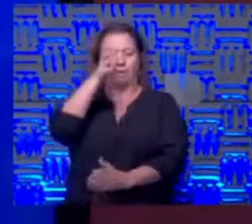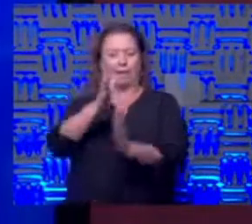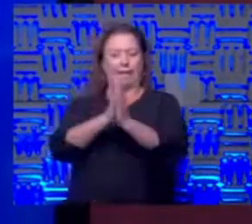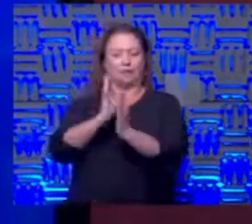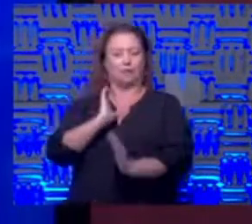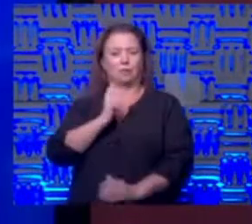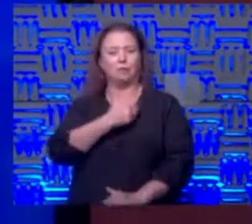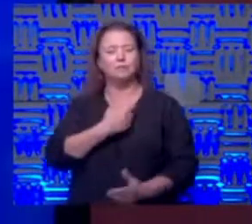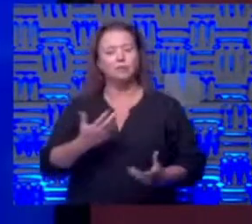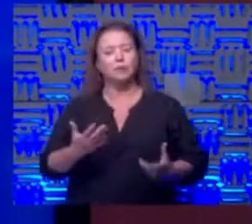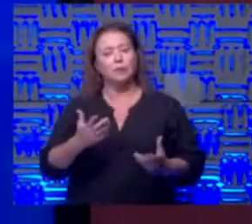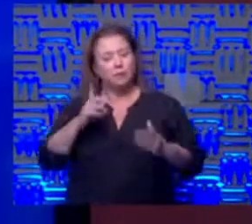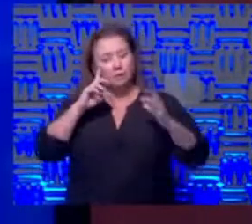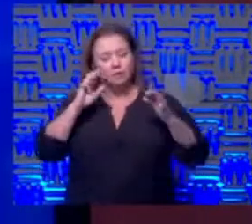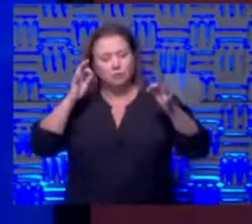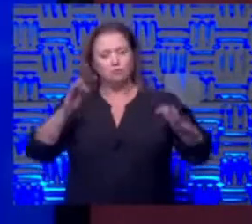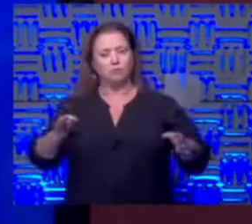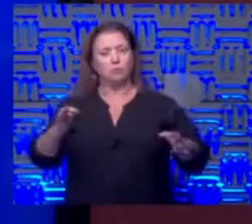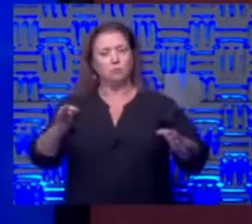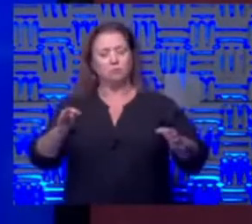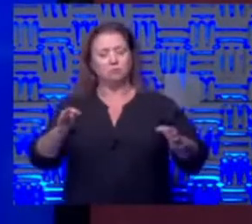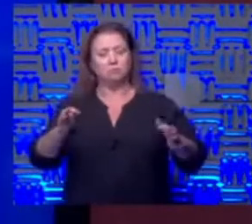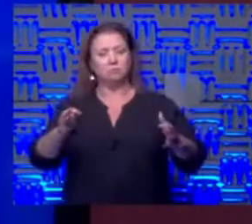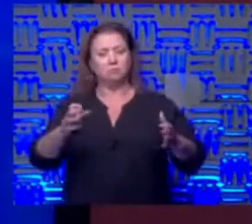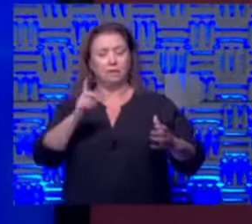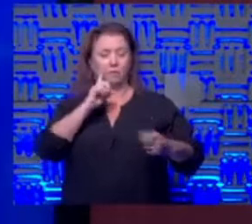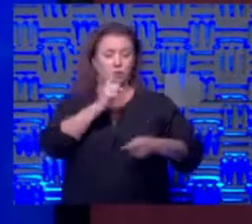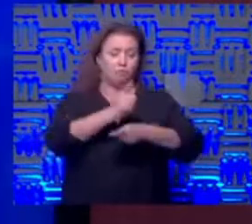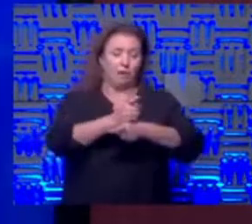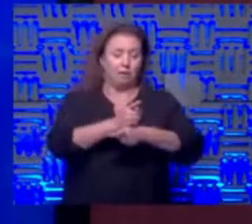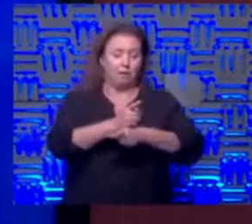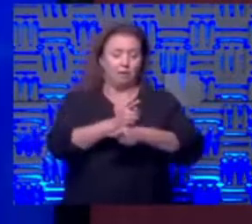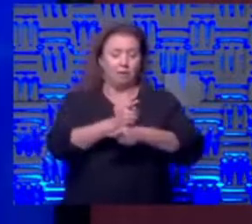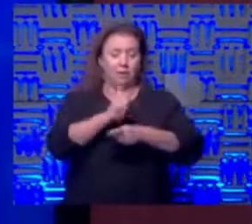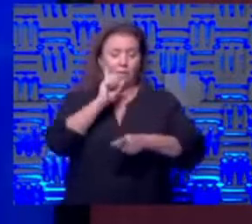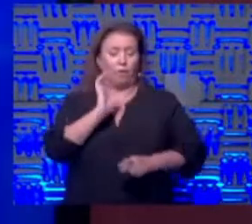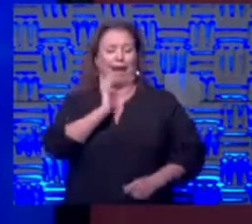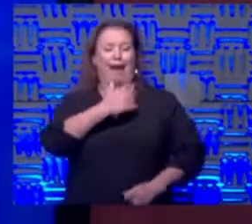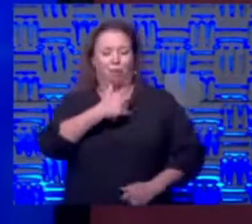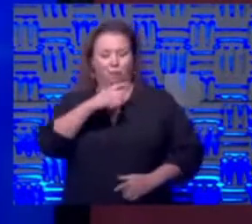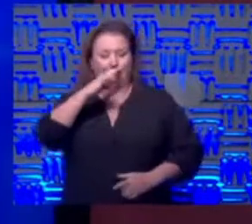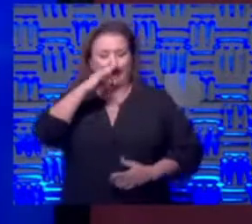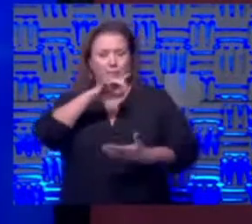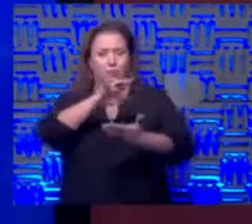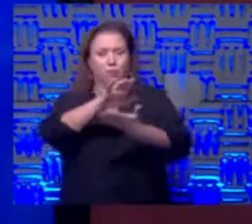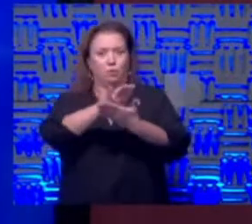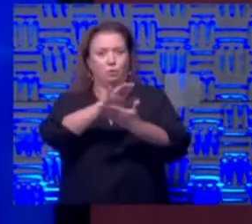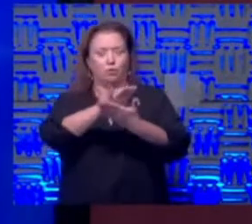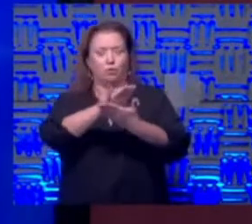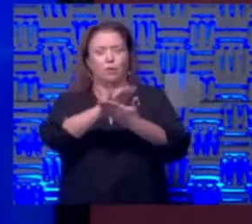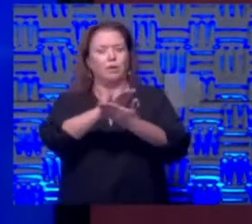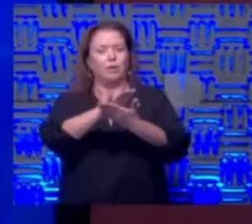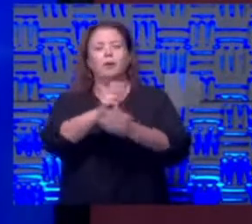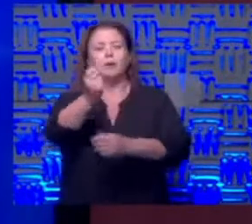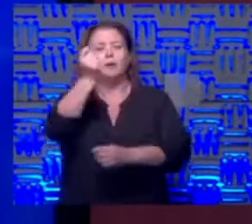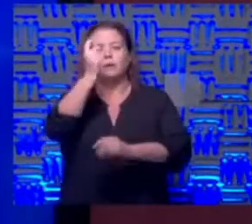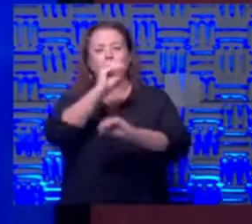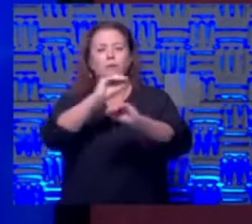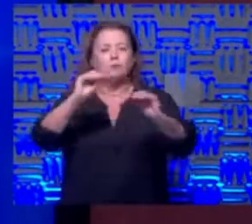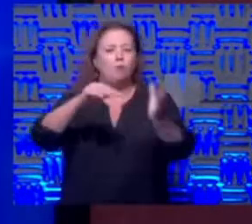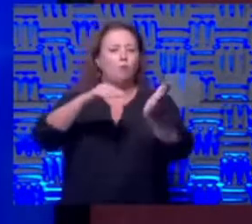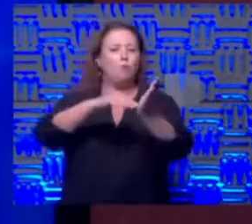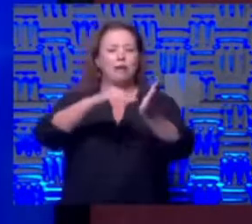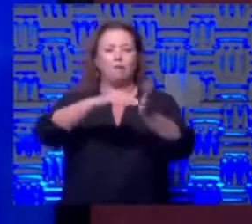we have to do our best to determine whether or not it's right for our kids to go to school. There is no medically absolute right or absolute